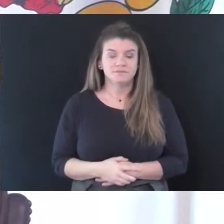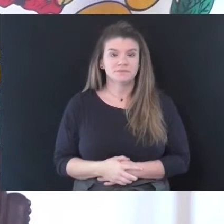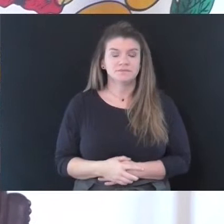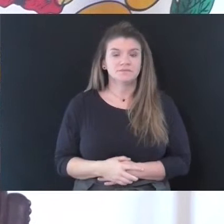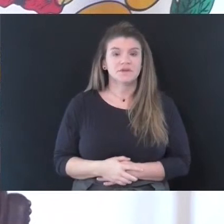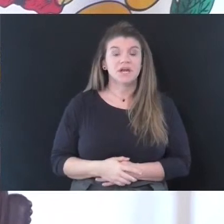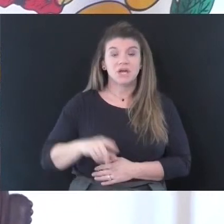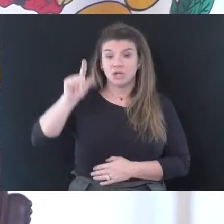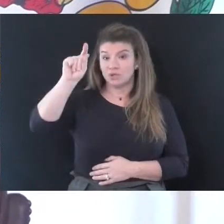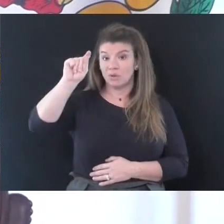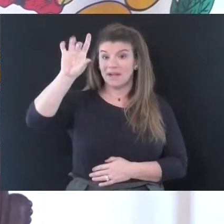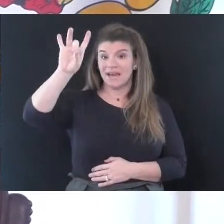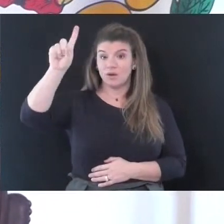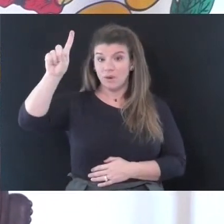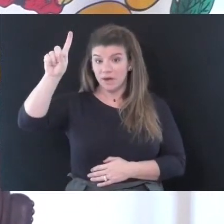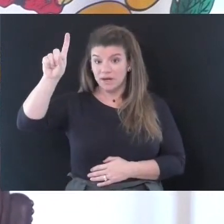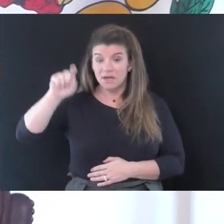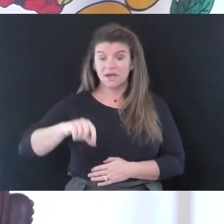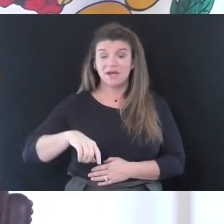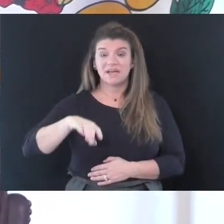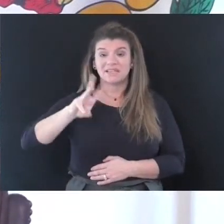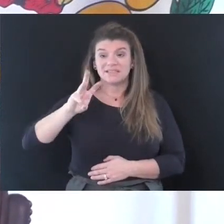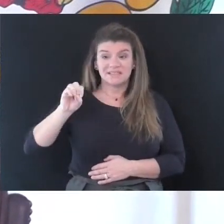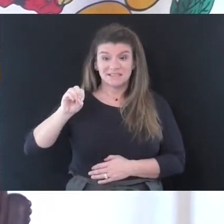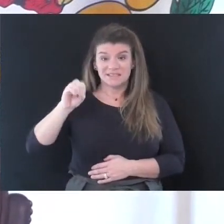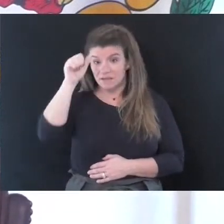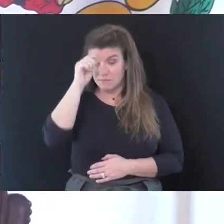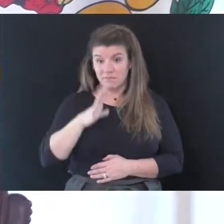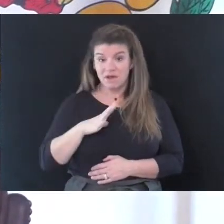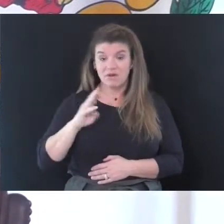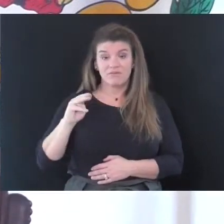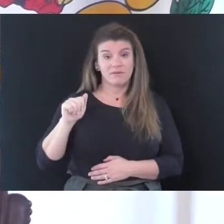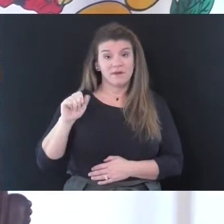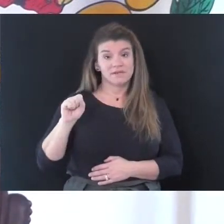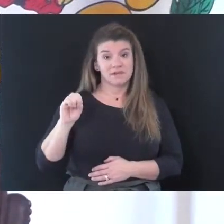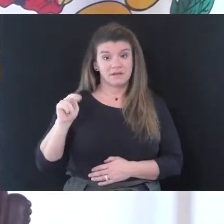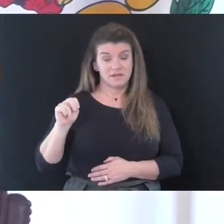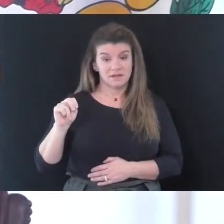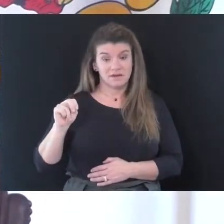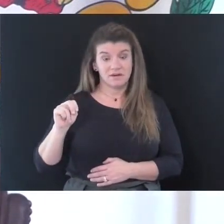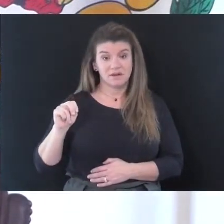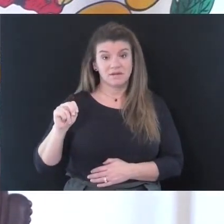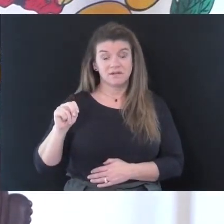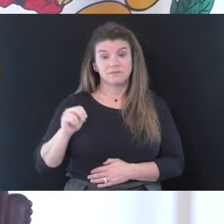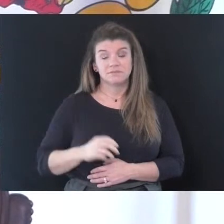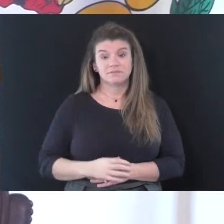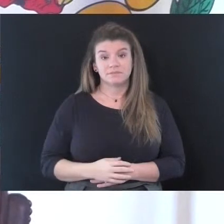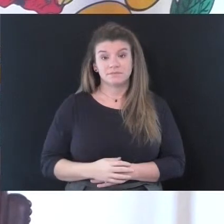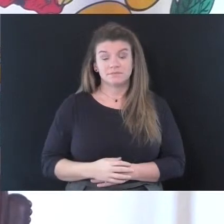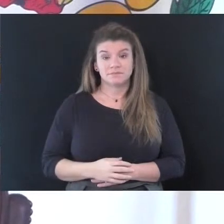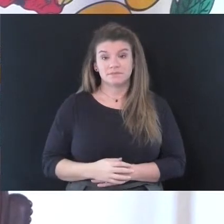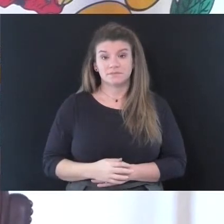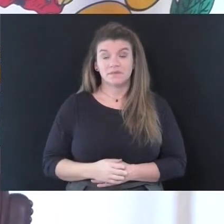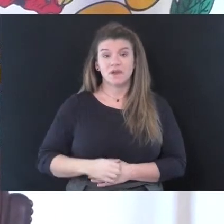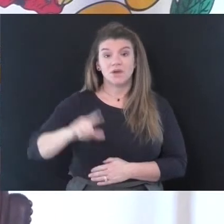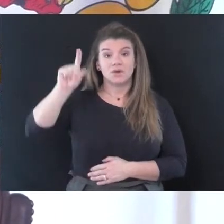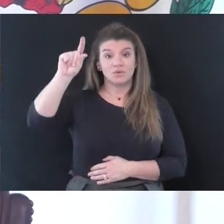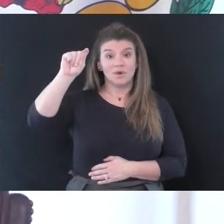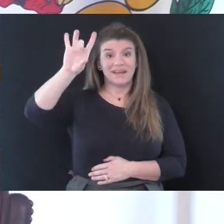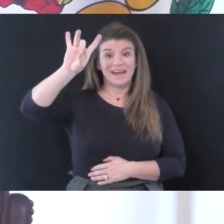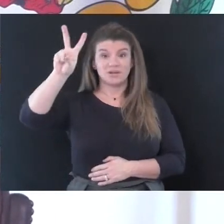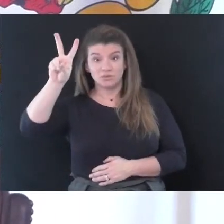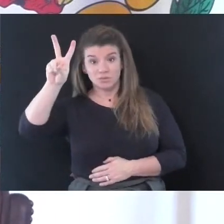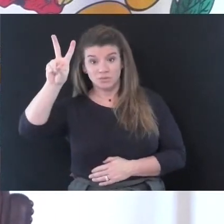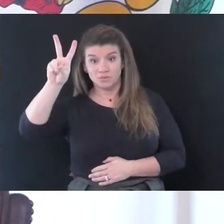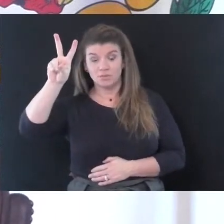Our 2081st death, a 60-year-old male from Mason County. Our